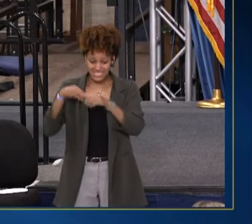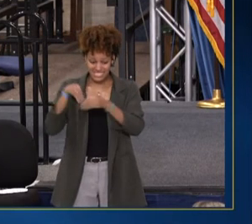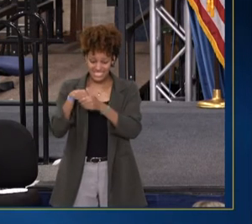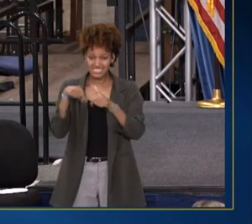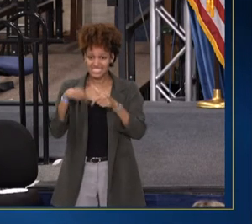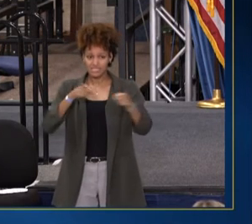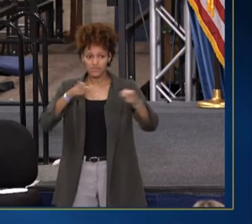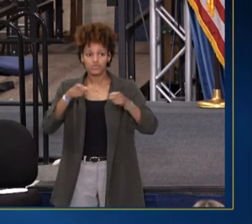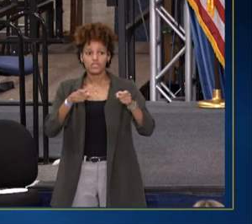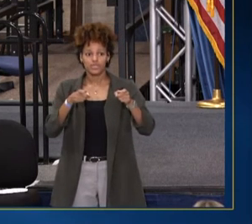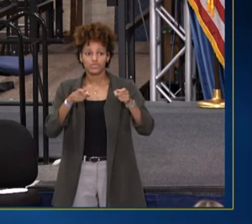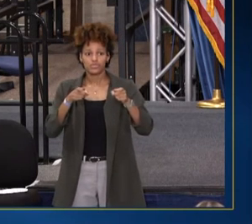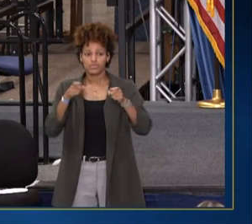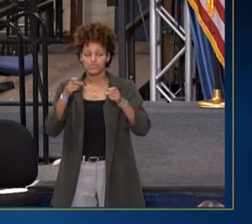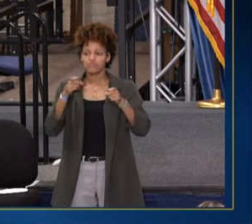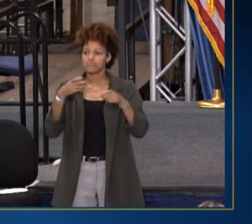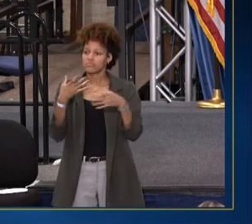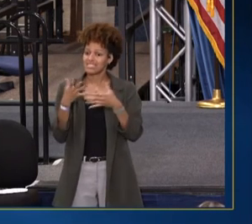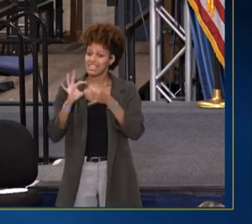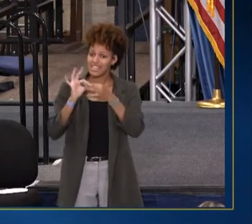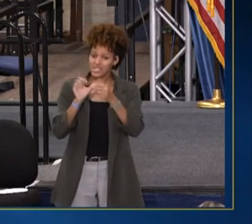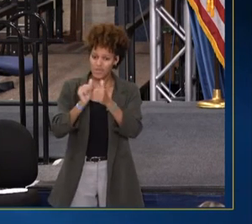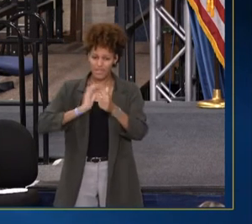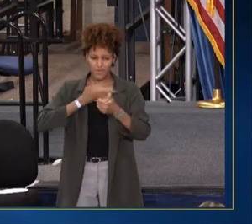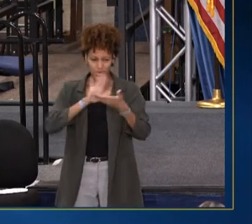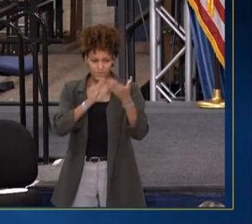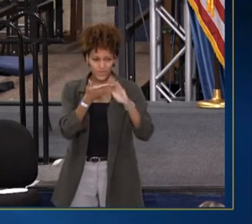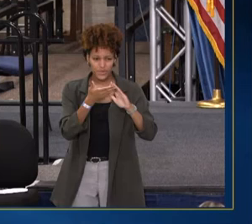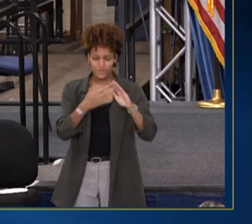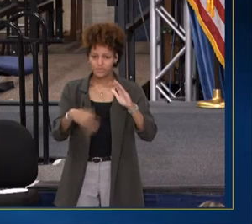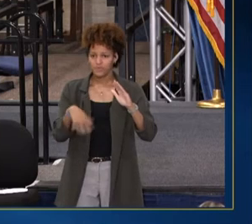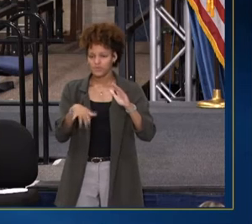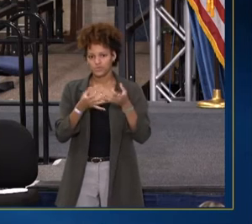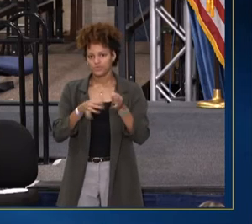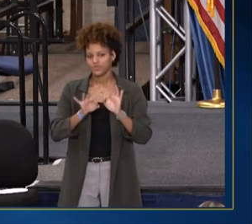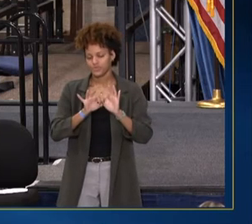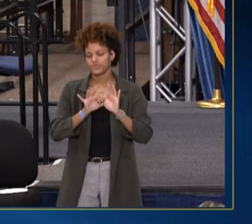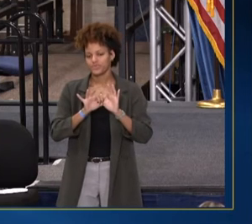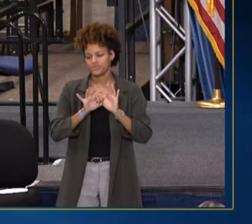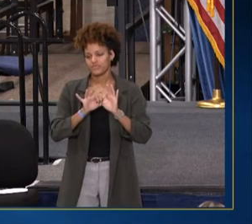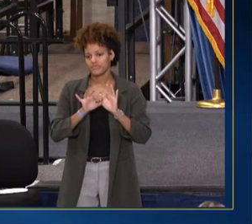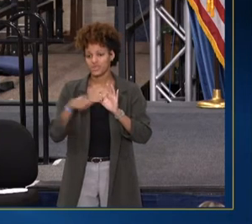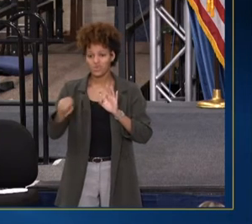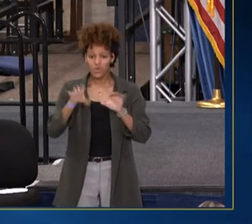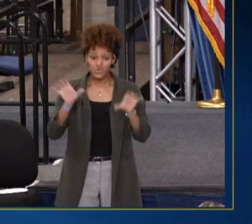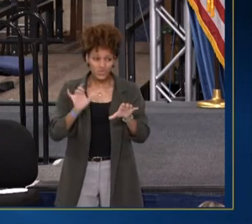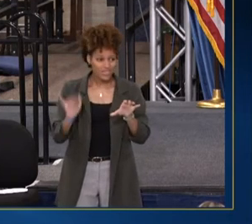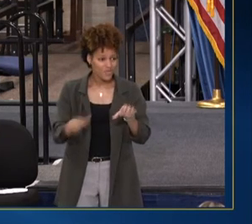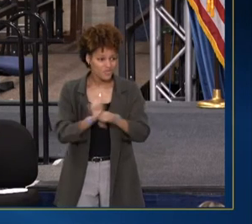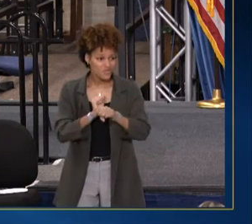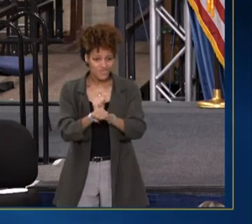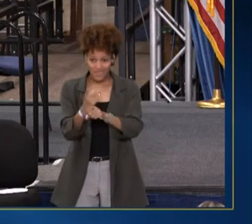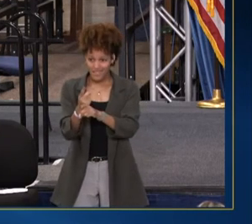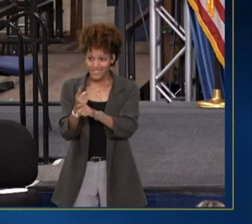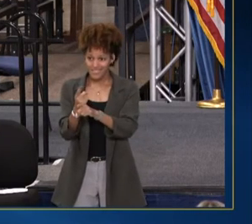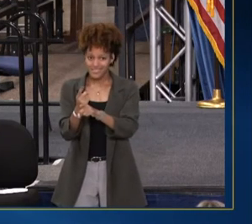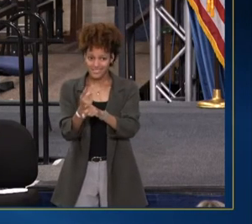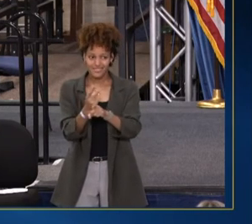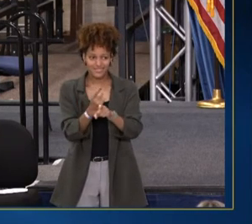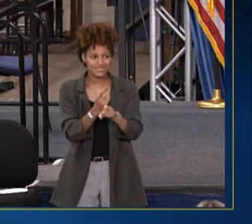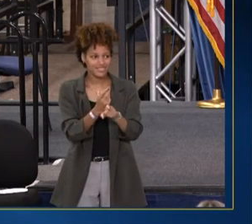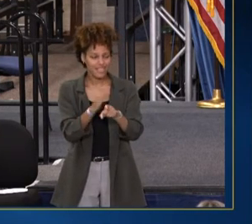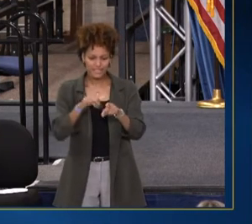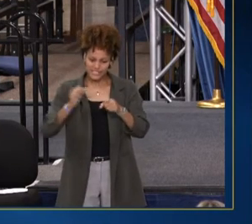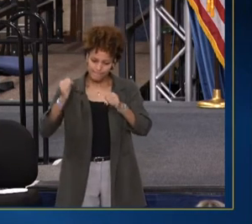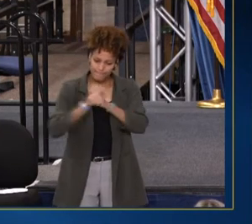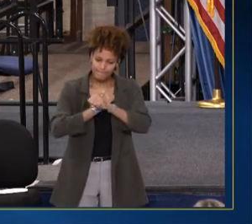administration, especially as it relates to our community. And that is what you all do, right? That is what the